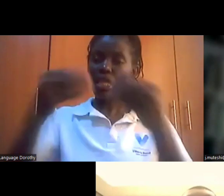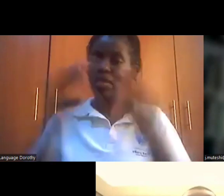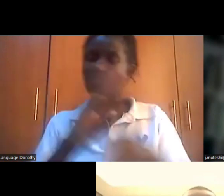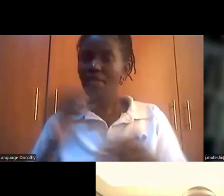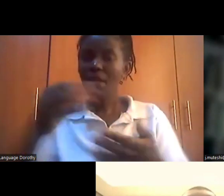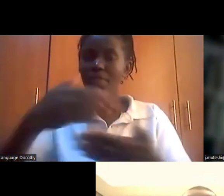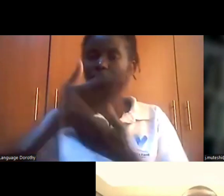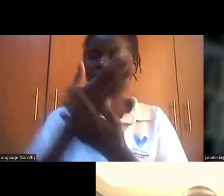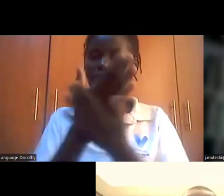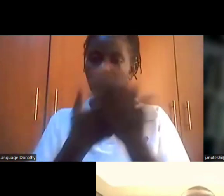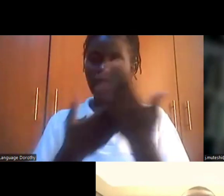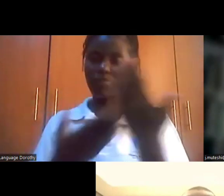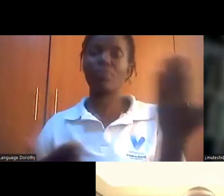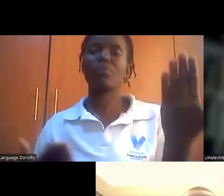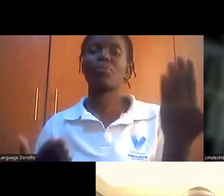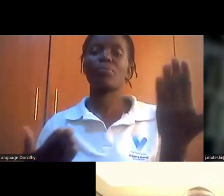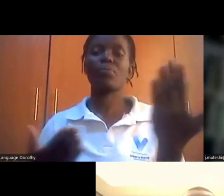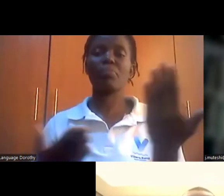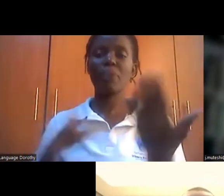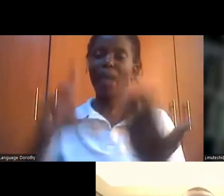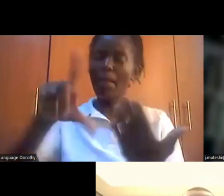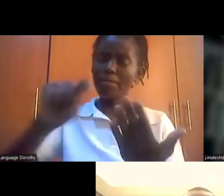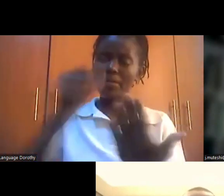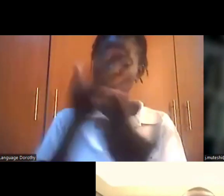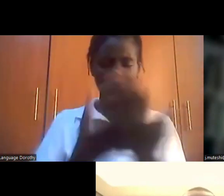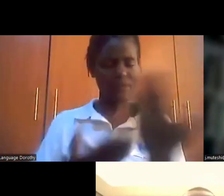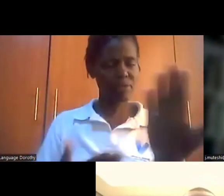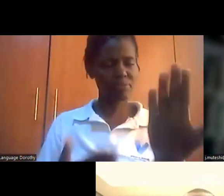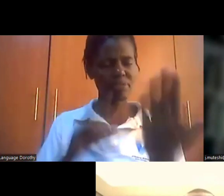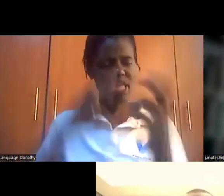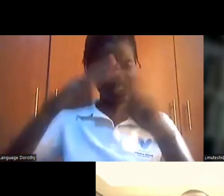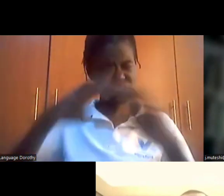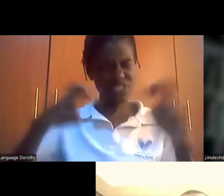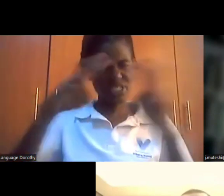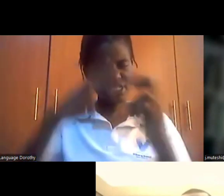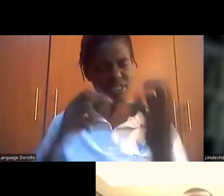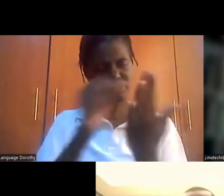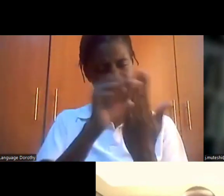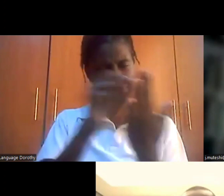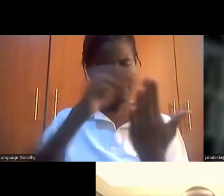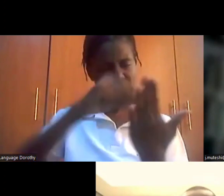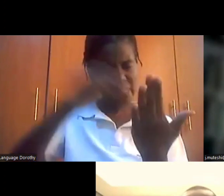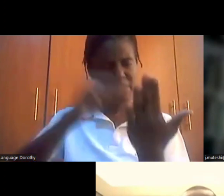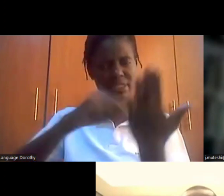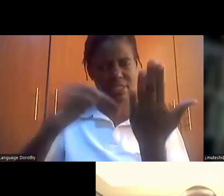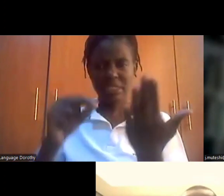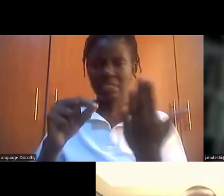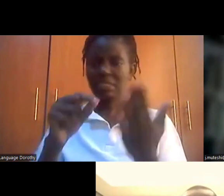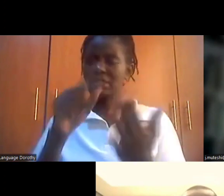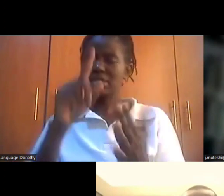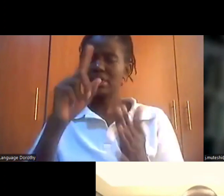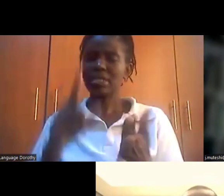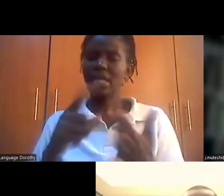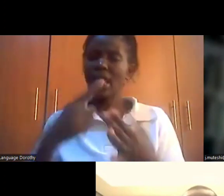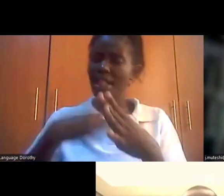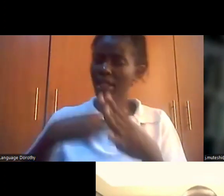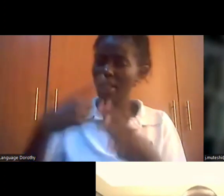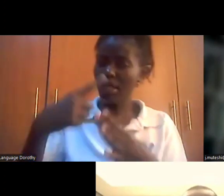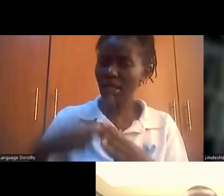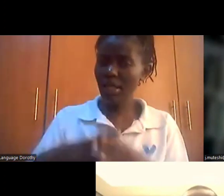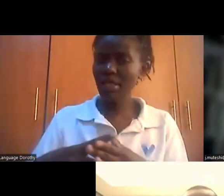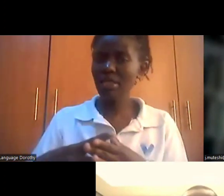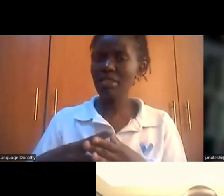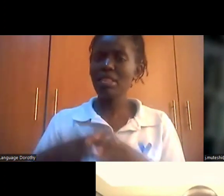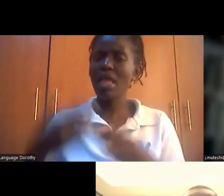and we'll take that and analyze the data. Once we analyze the data, we'll come back and have a meeting with